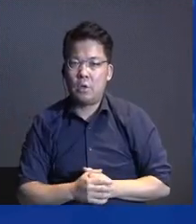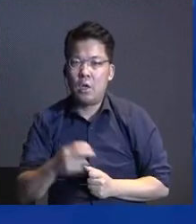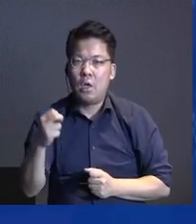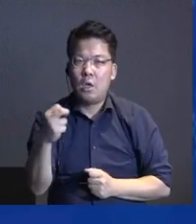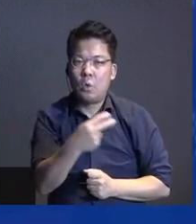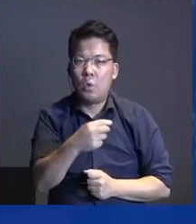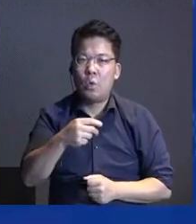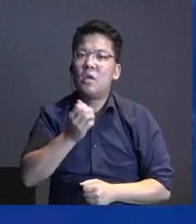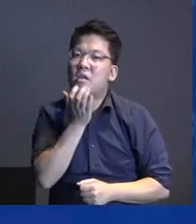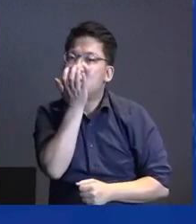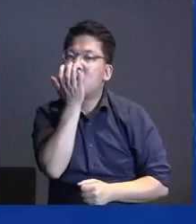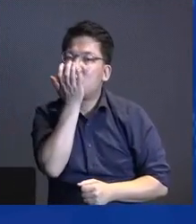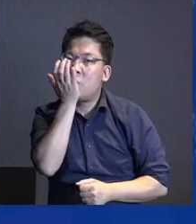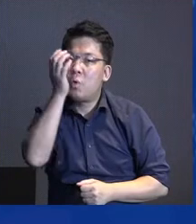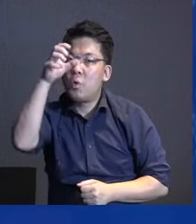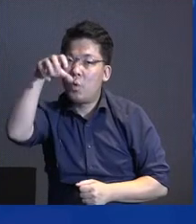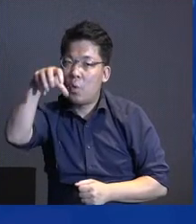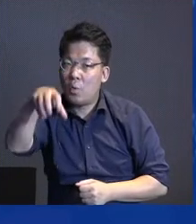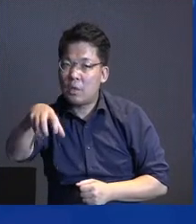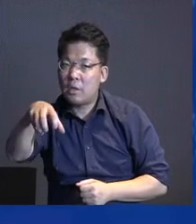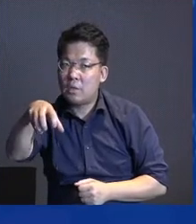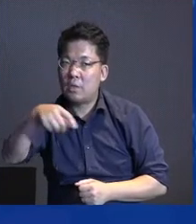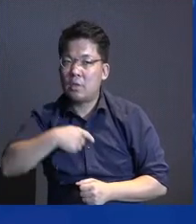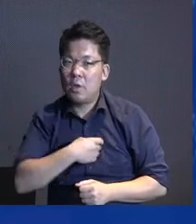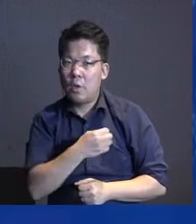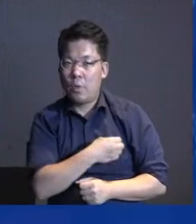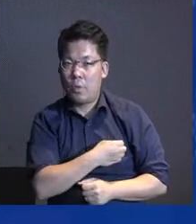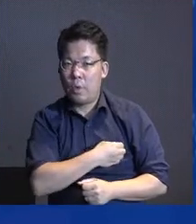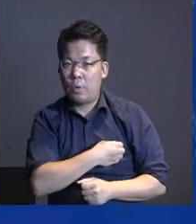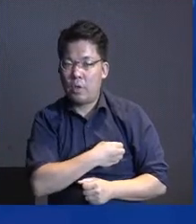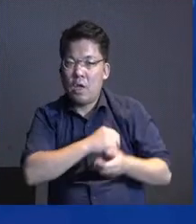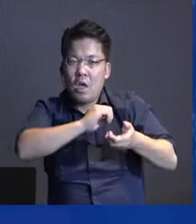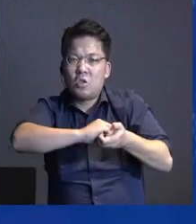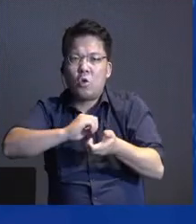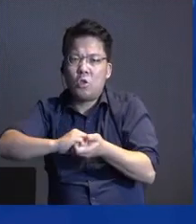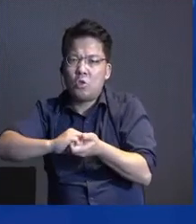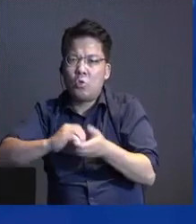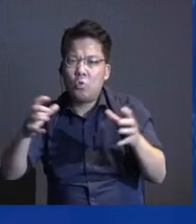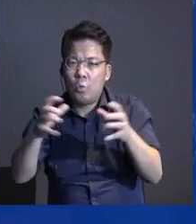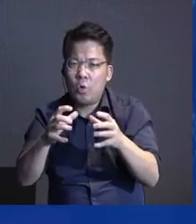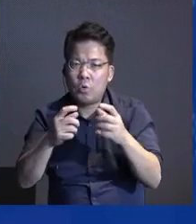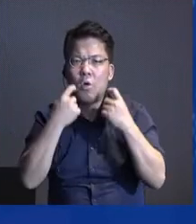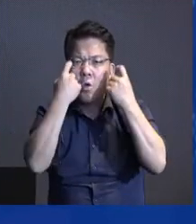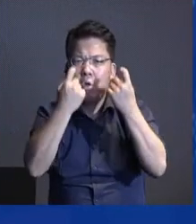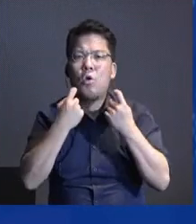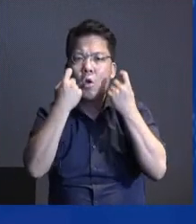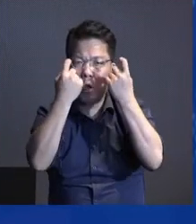of the volunteers themselves organize regular meetings. They set up a WhatsApp group